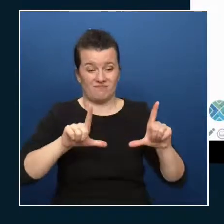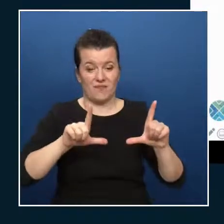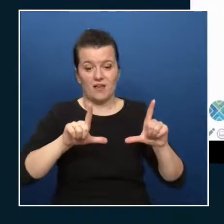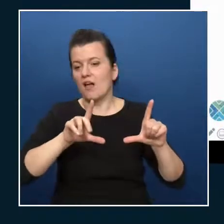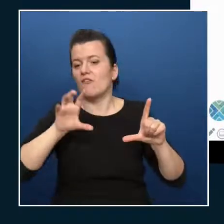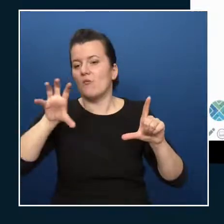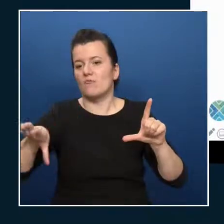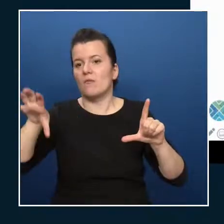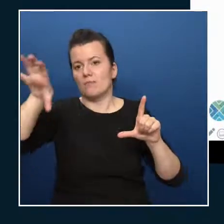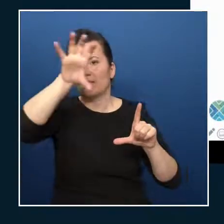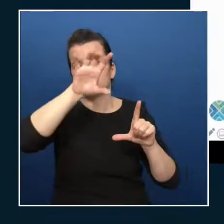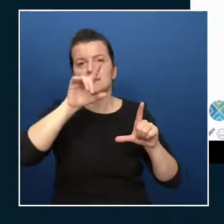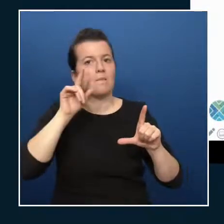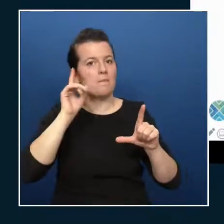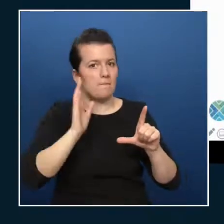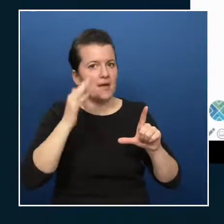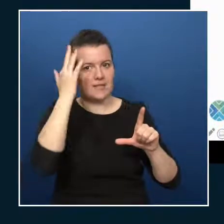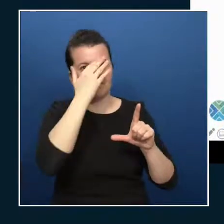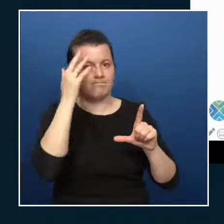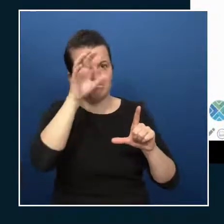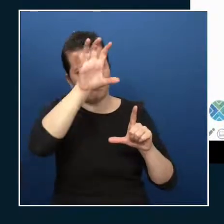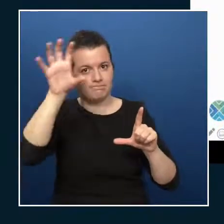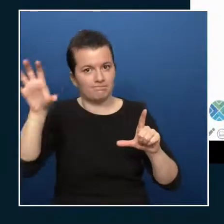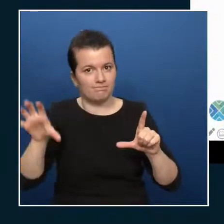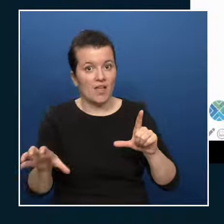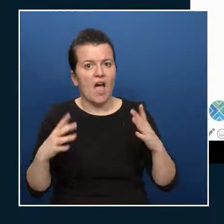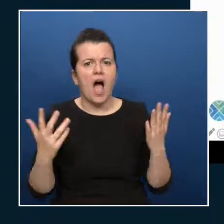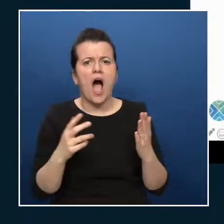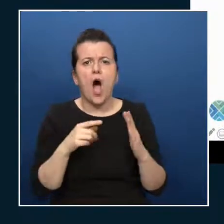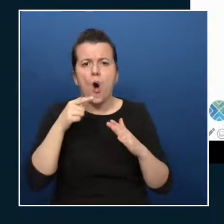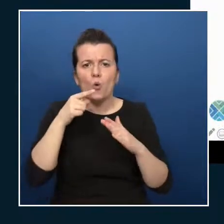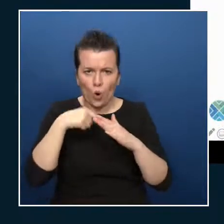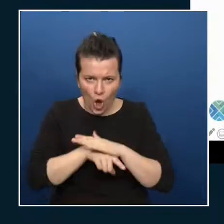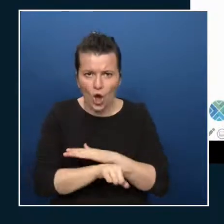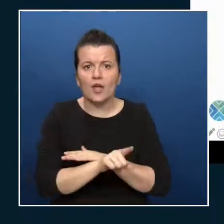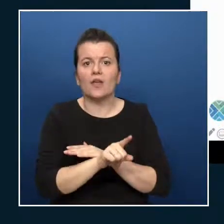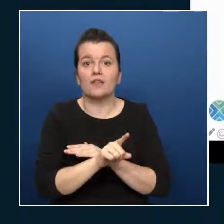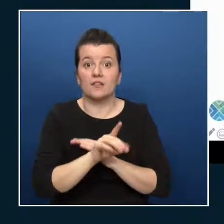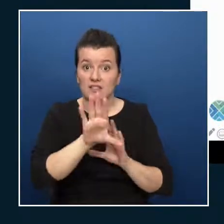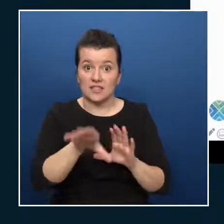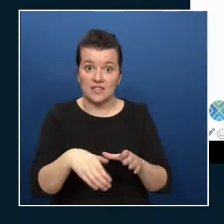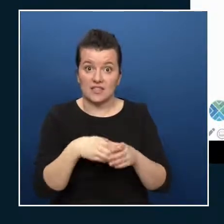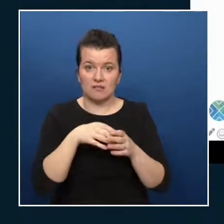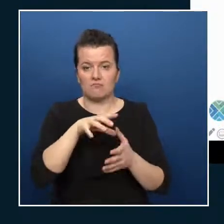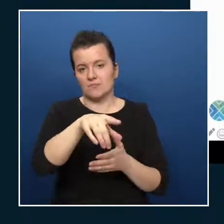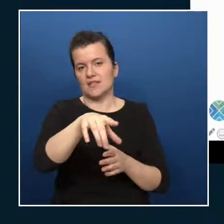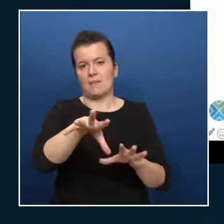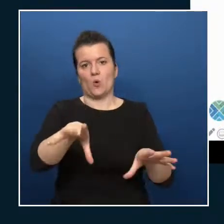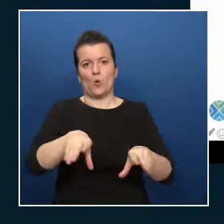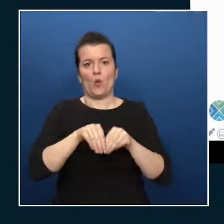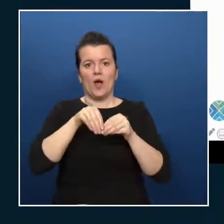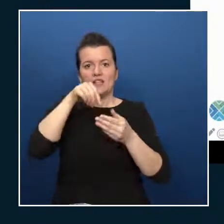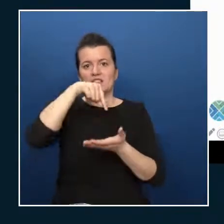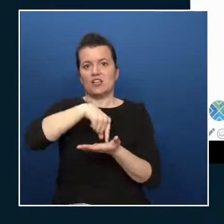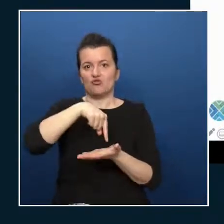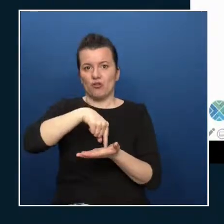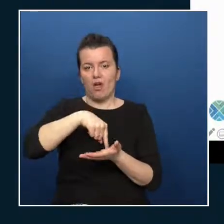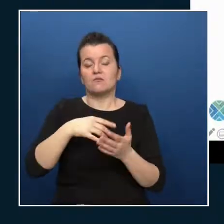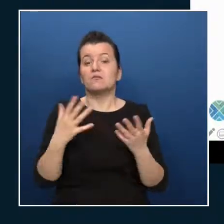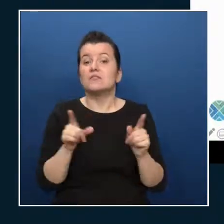do with management? Am I going to centralize my logging? Am I going to do something with a SIEM solution, Azure Sentinel, for example?